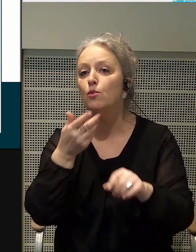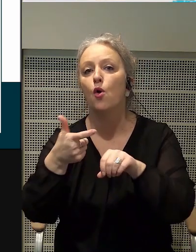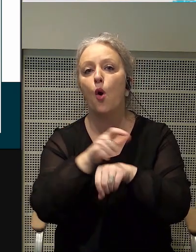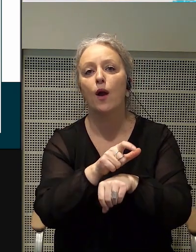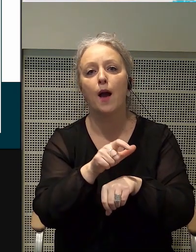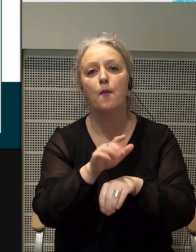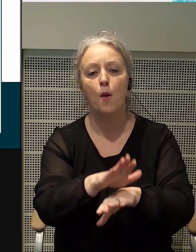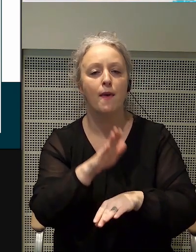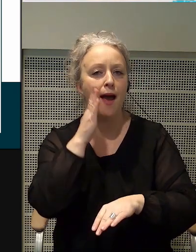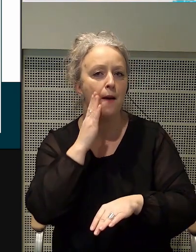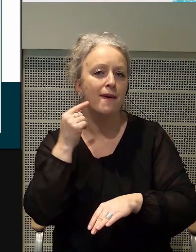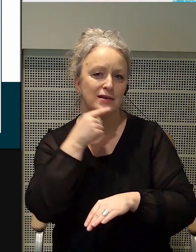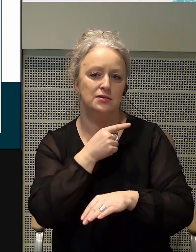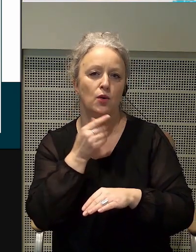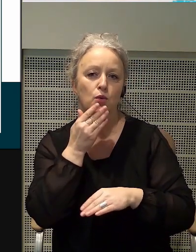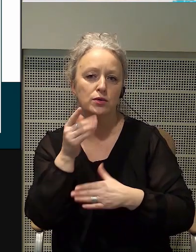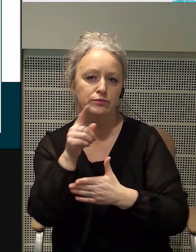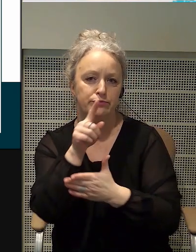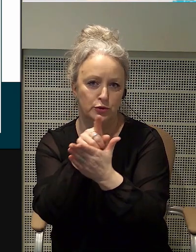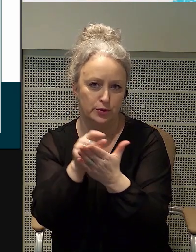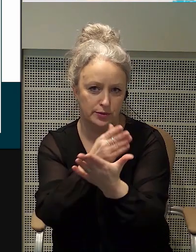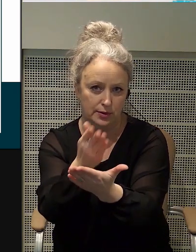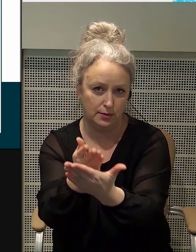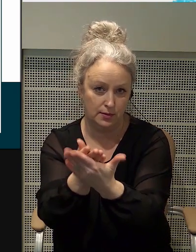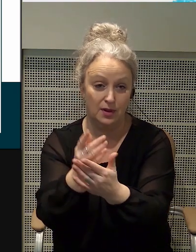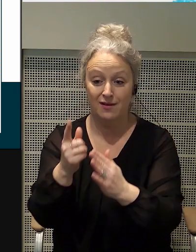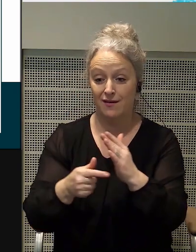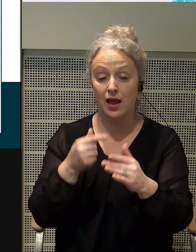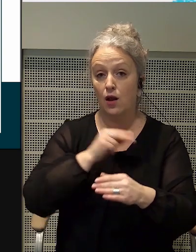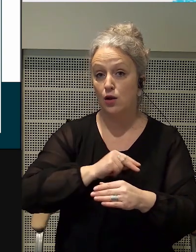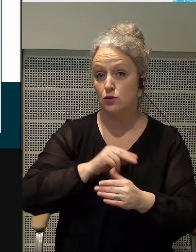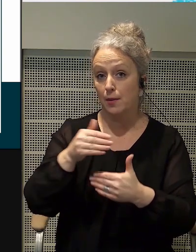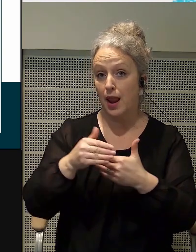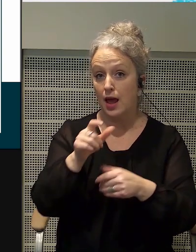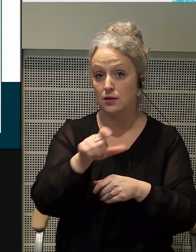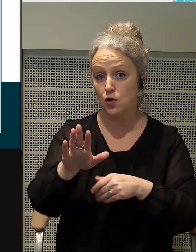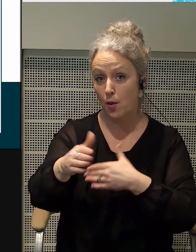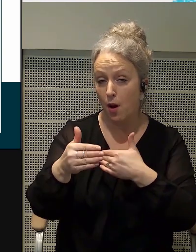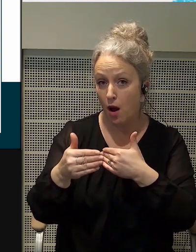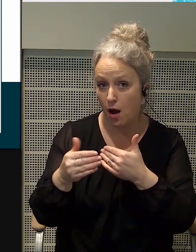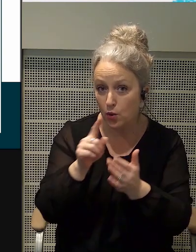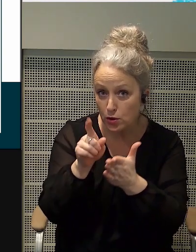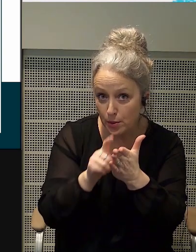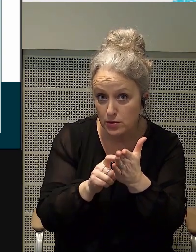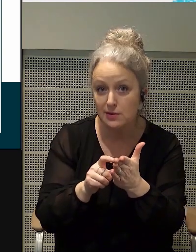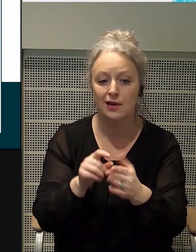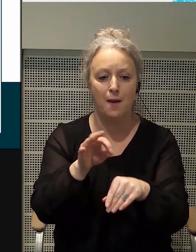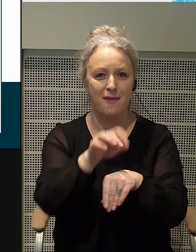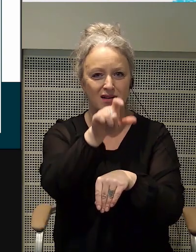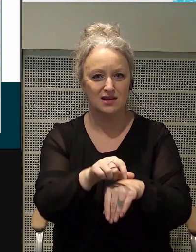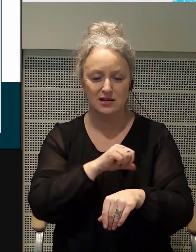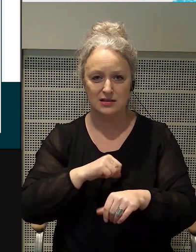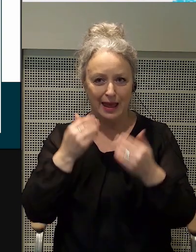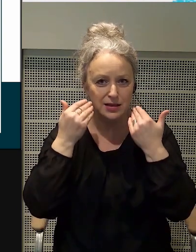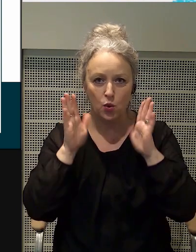questionnaires themselves, children or adults, the parents or the caretakers can complete proxy questionnaires to give you at least